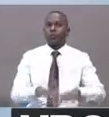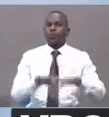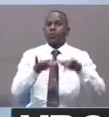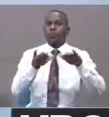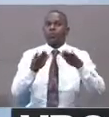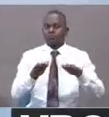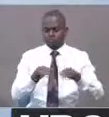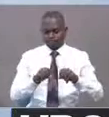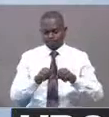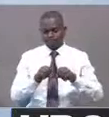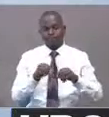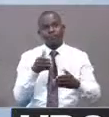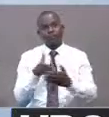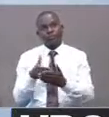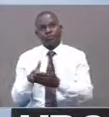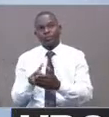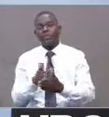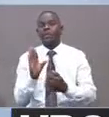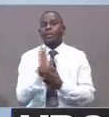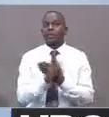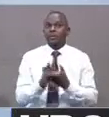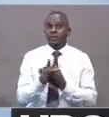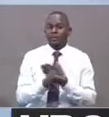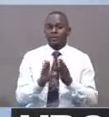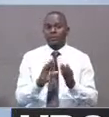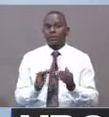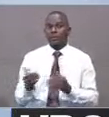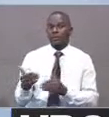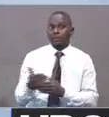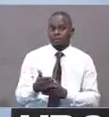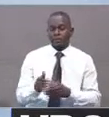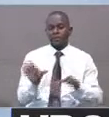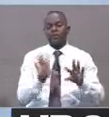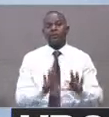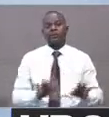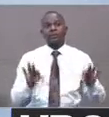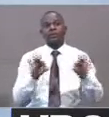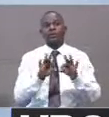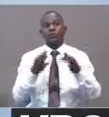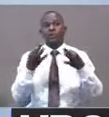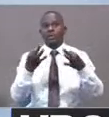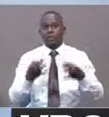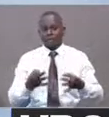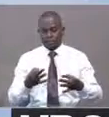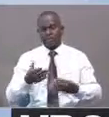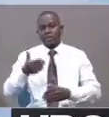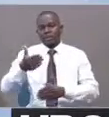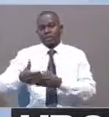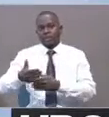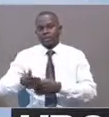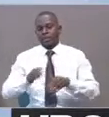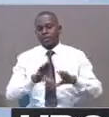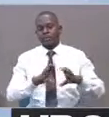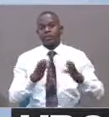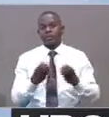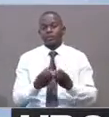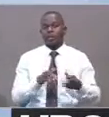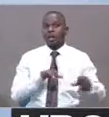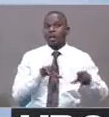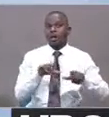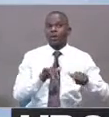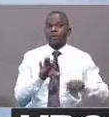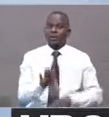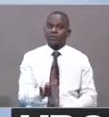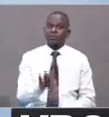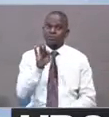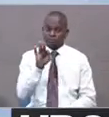have cut off residents in the affected districts to access essential commodities from neighboring communities. Now locals have to